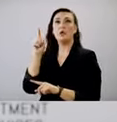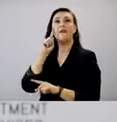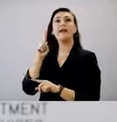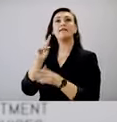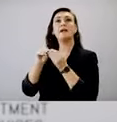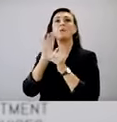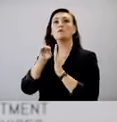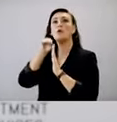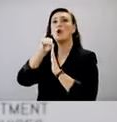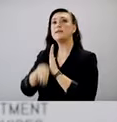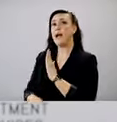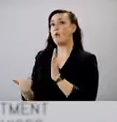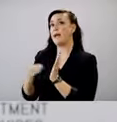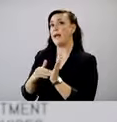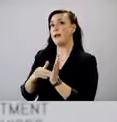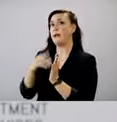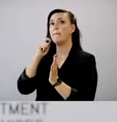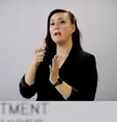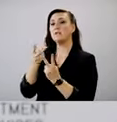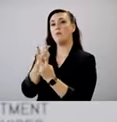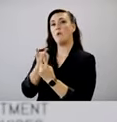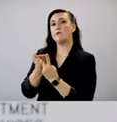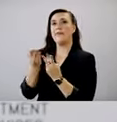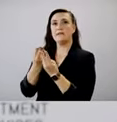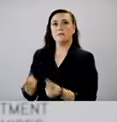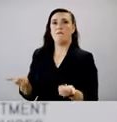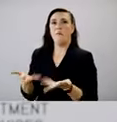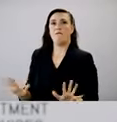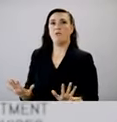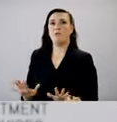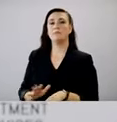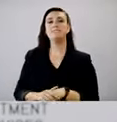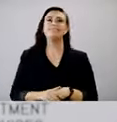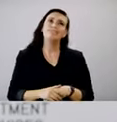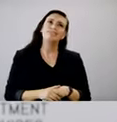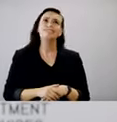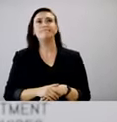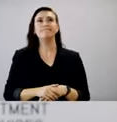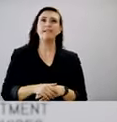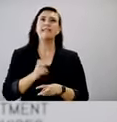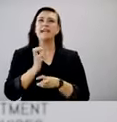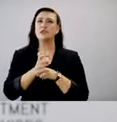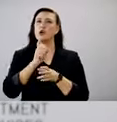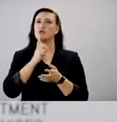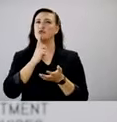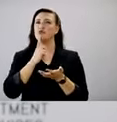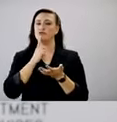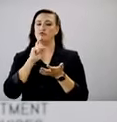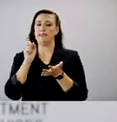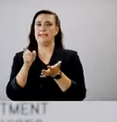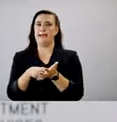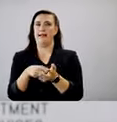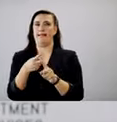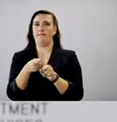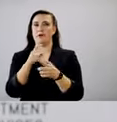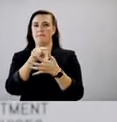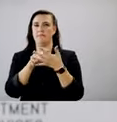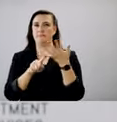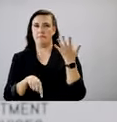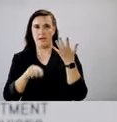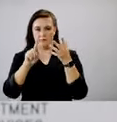down? We'd have to take a look. It's hard to tell and pinpoint to some of those